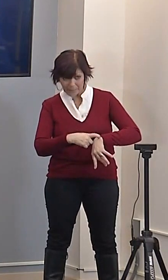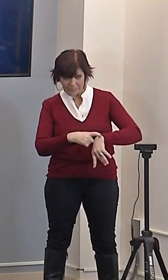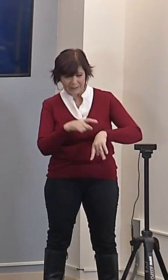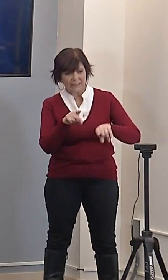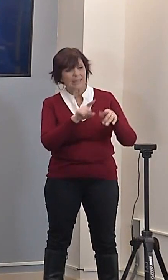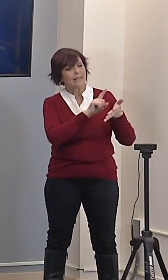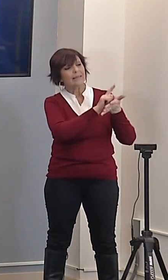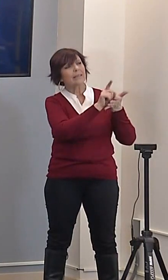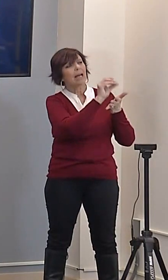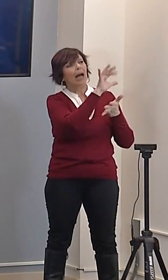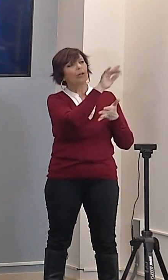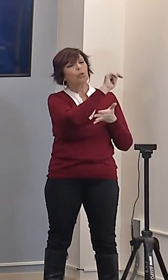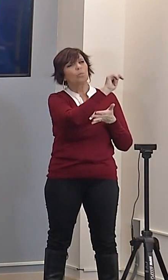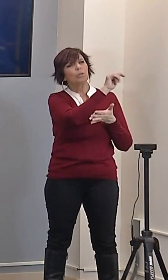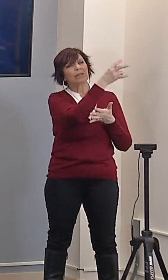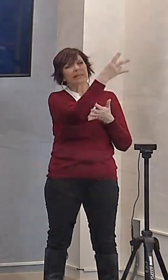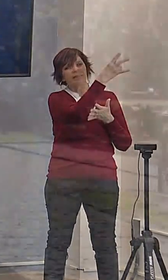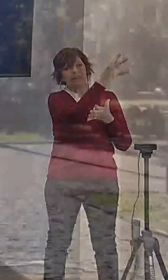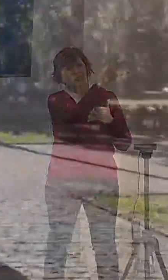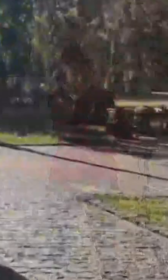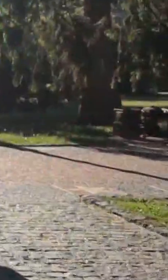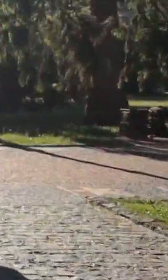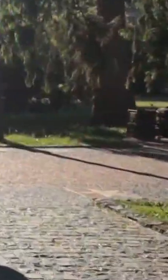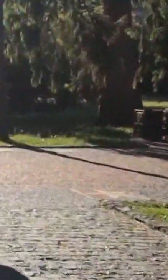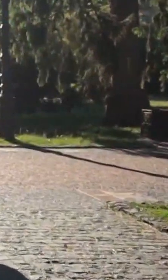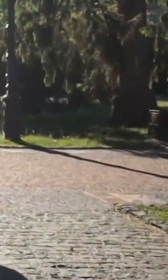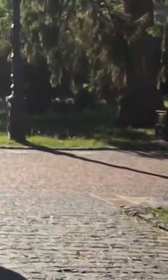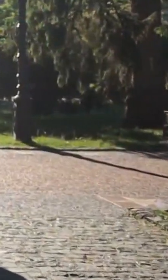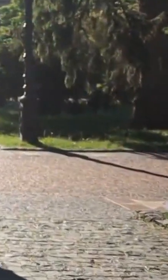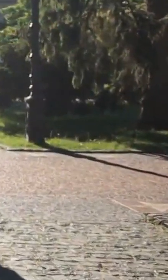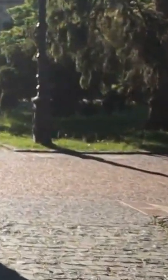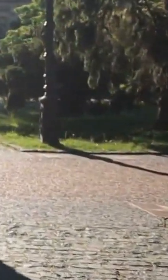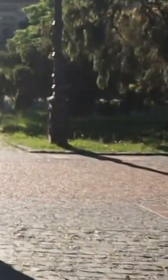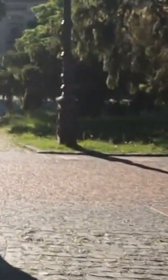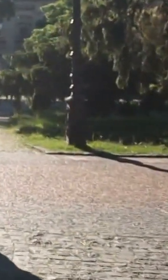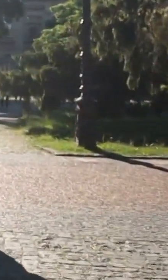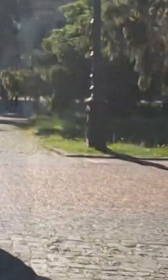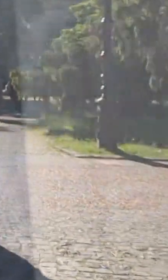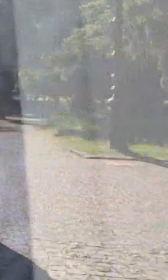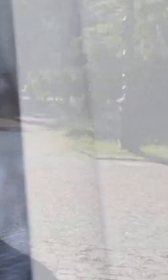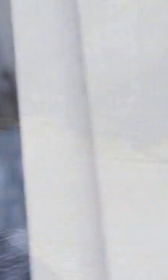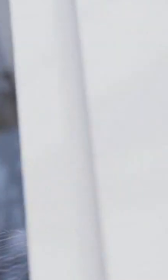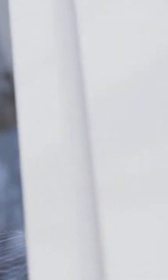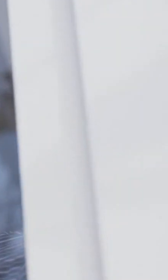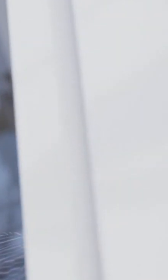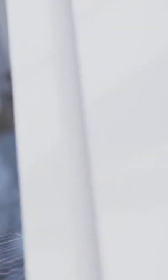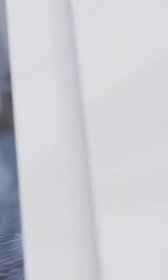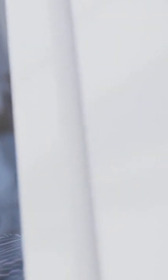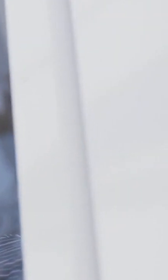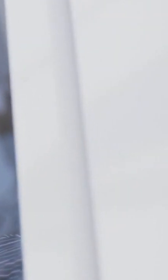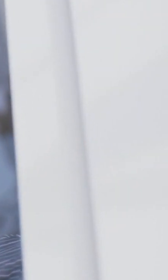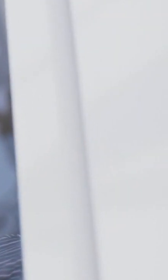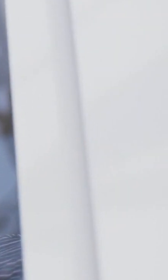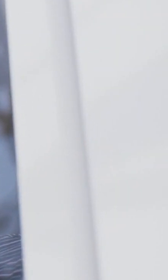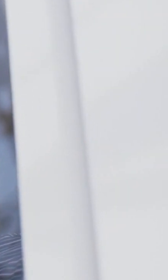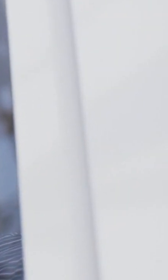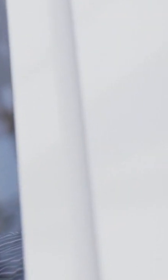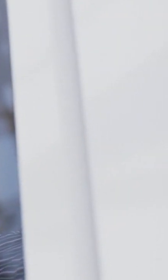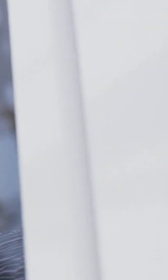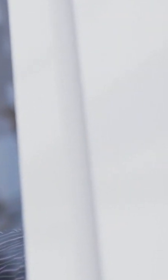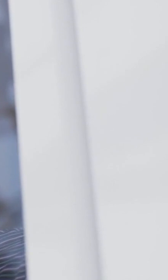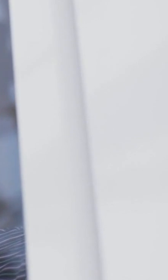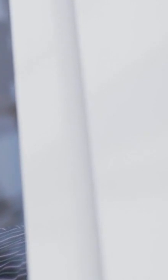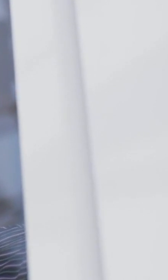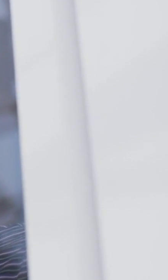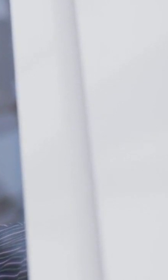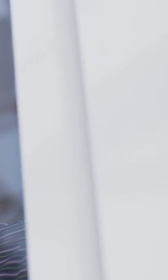on October 17th, so compared to a month ago. The positivity rate for Erie County, while high, has stabilized for the past week to 10